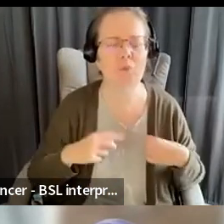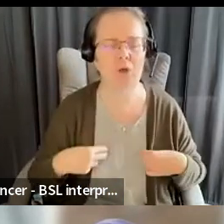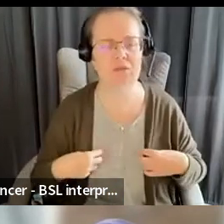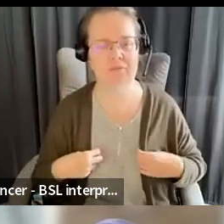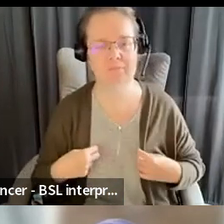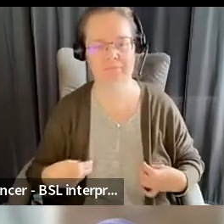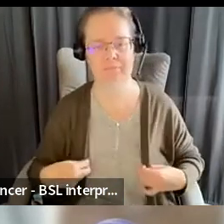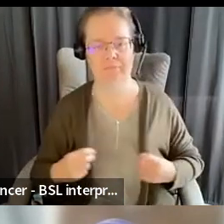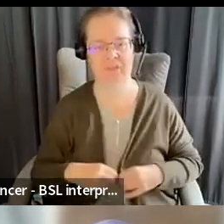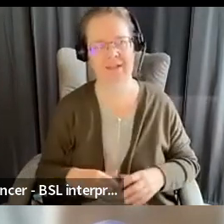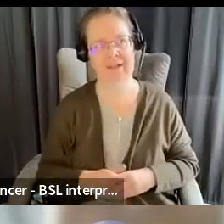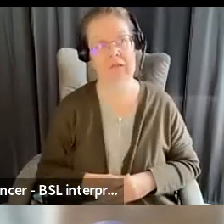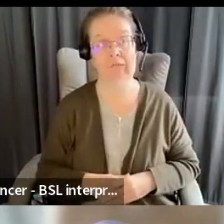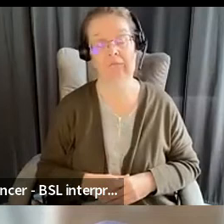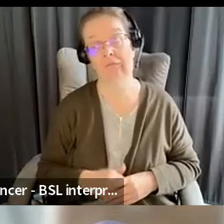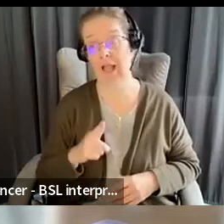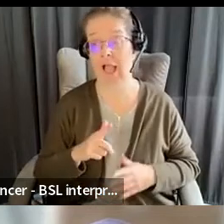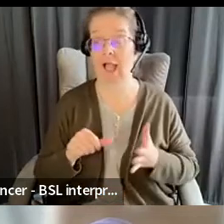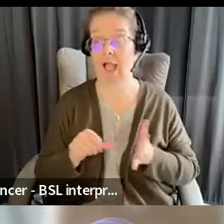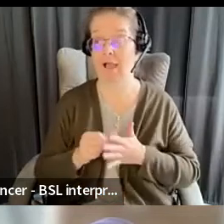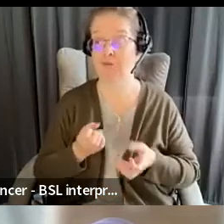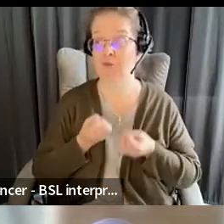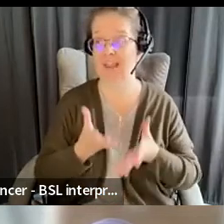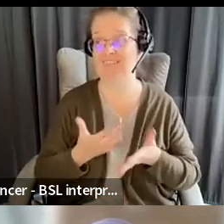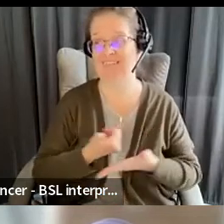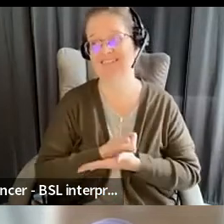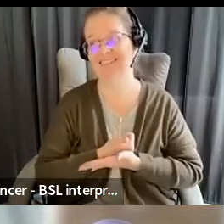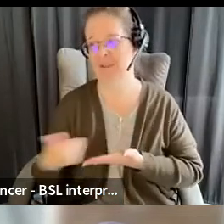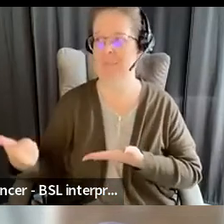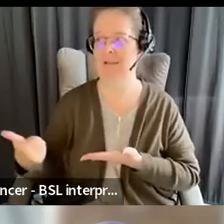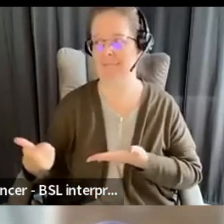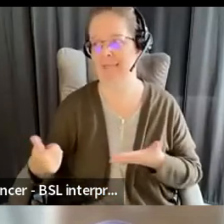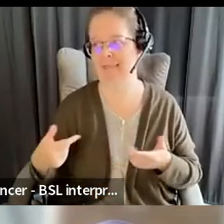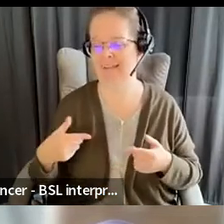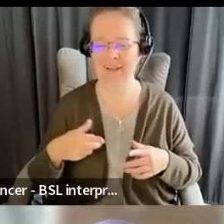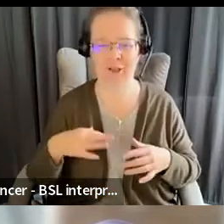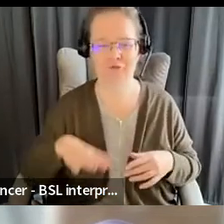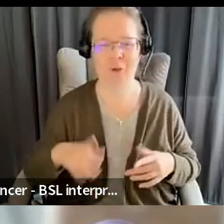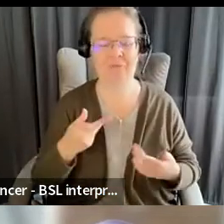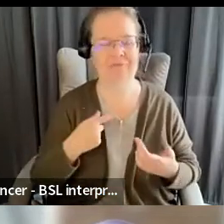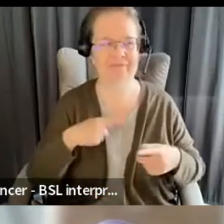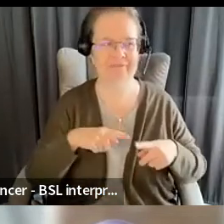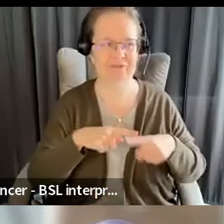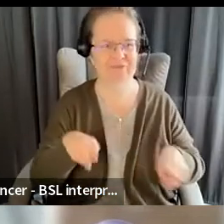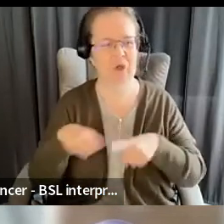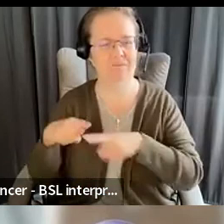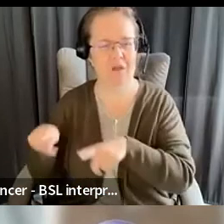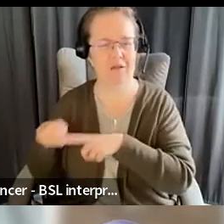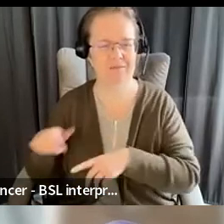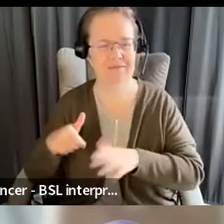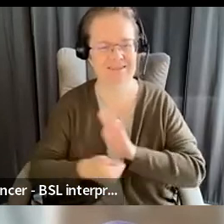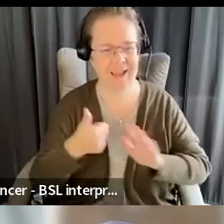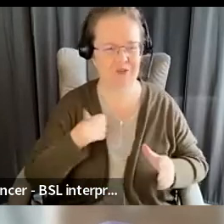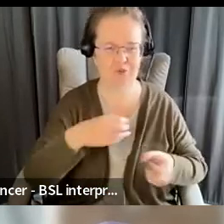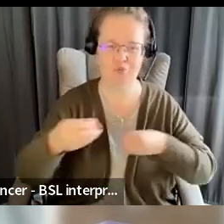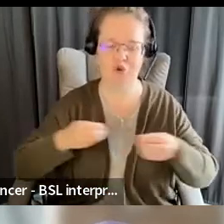mean, it's hard to give you a typical requirement because there's such a diverse set of technical skills that we recruit for. But, you know,